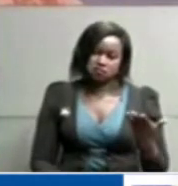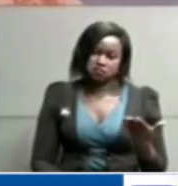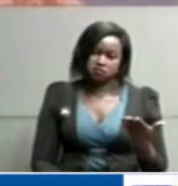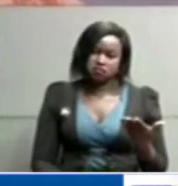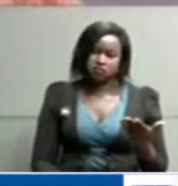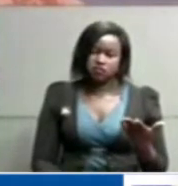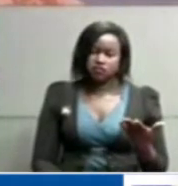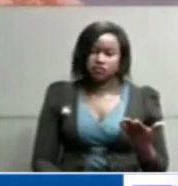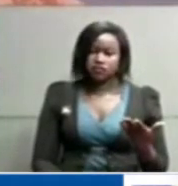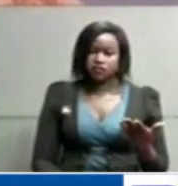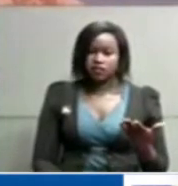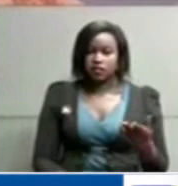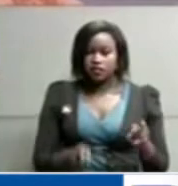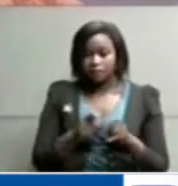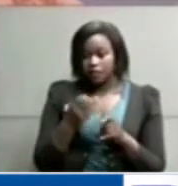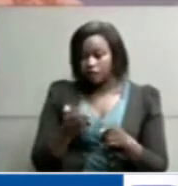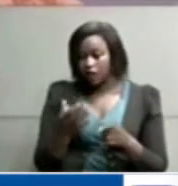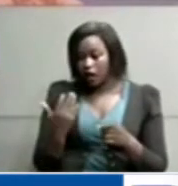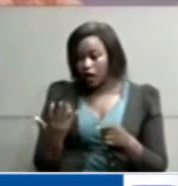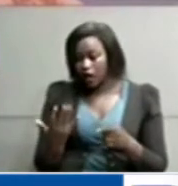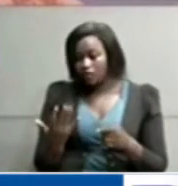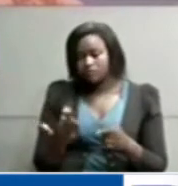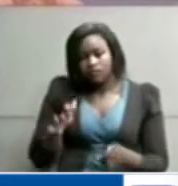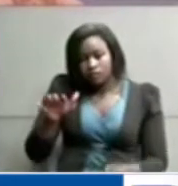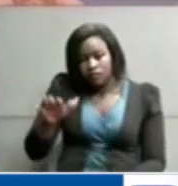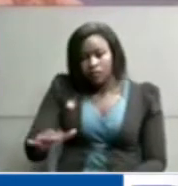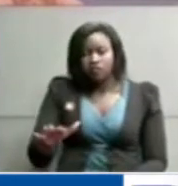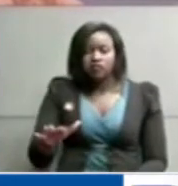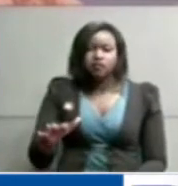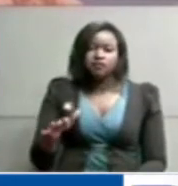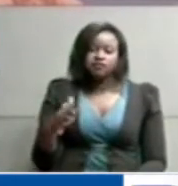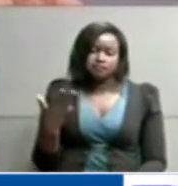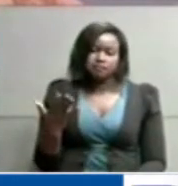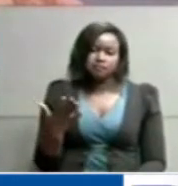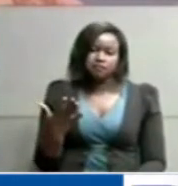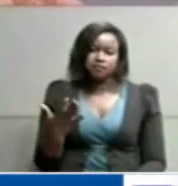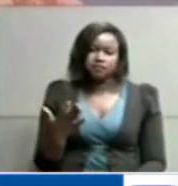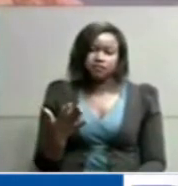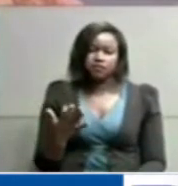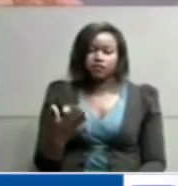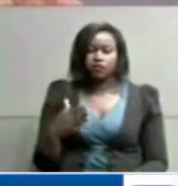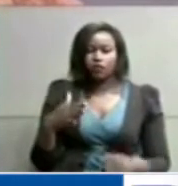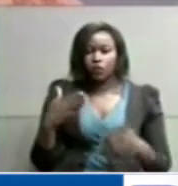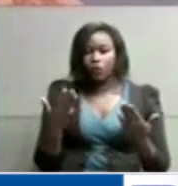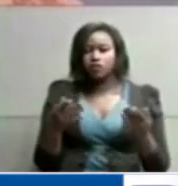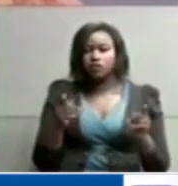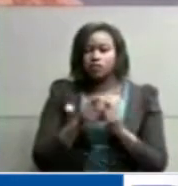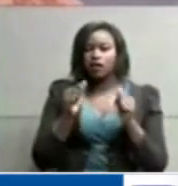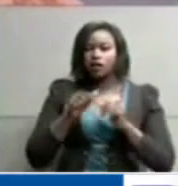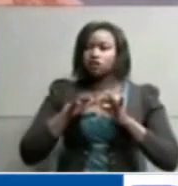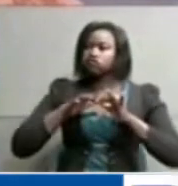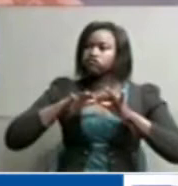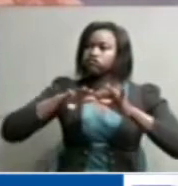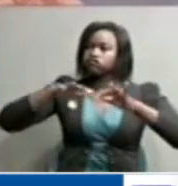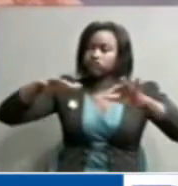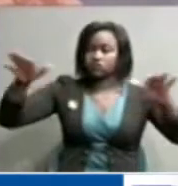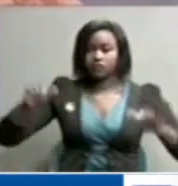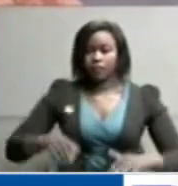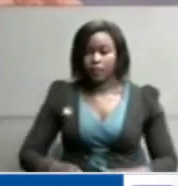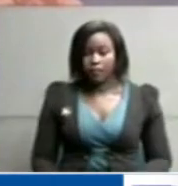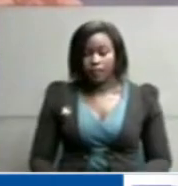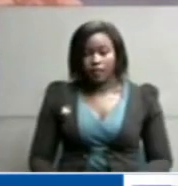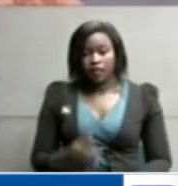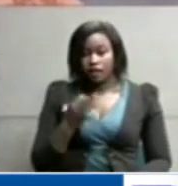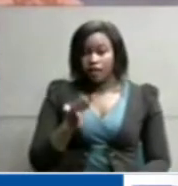into the hands if they touch or just it goes even into the environment. So if that person is working